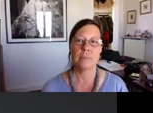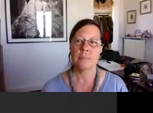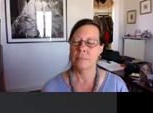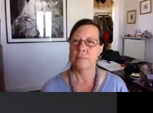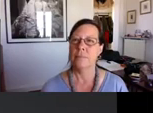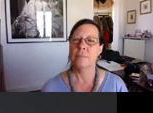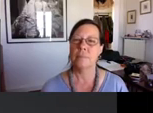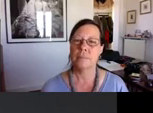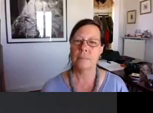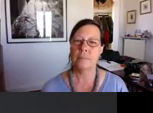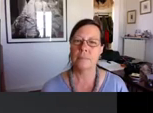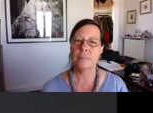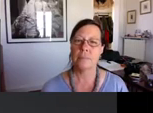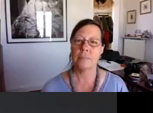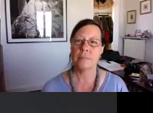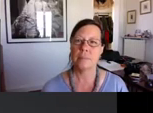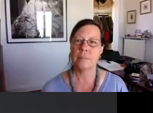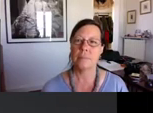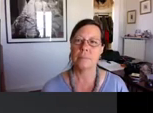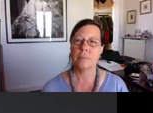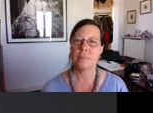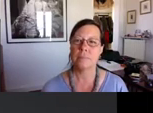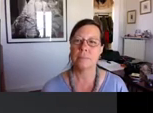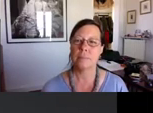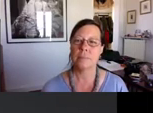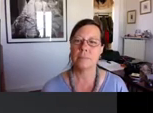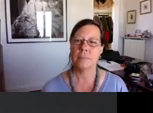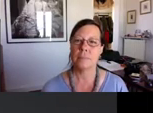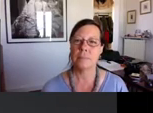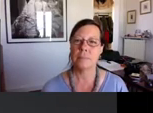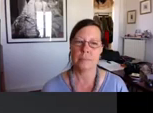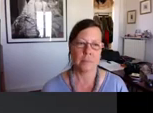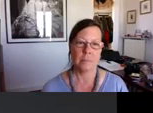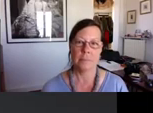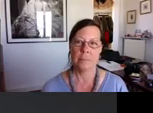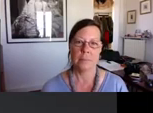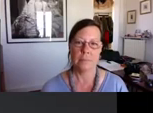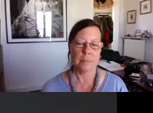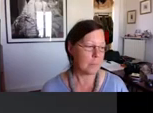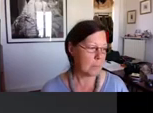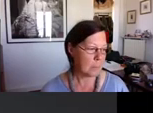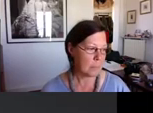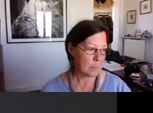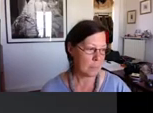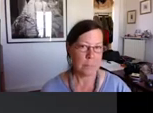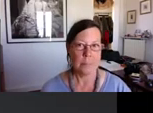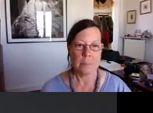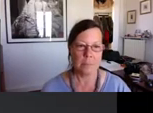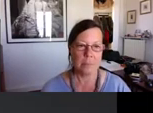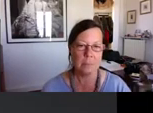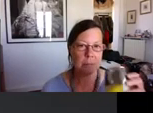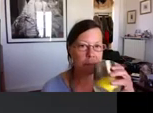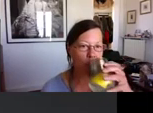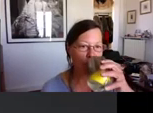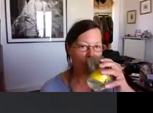built in a lab by scientists and unleashed on the masses? Theories about vaccines and billionaire Bill Gates. Claiming